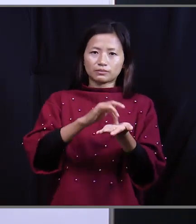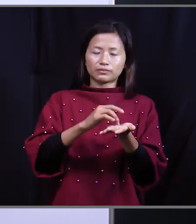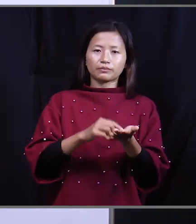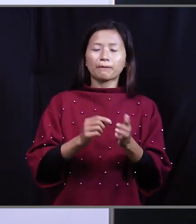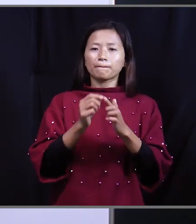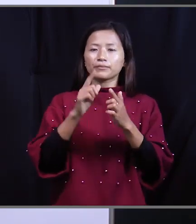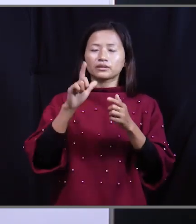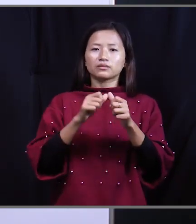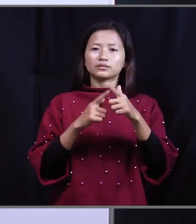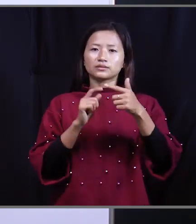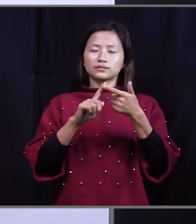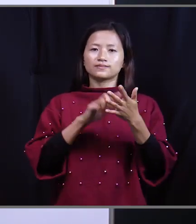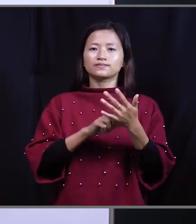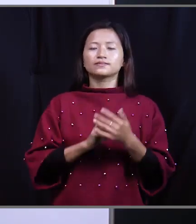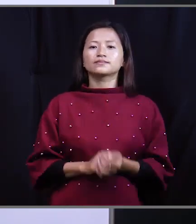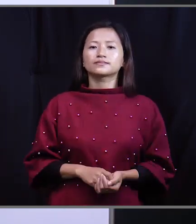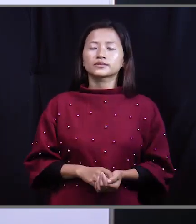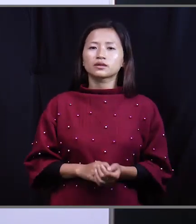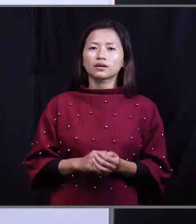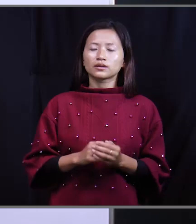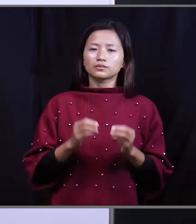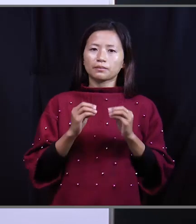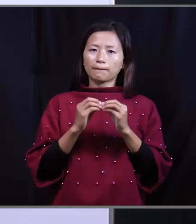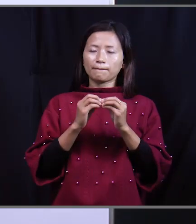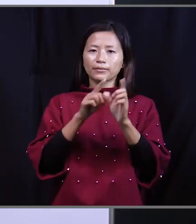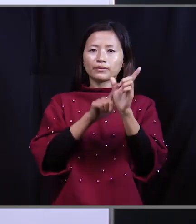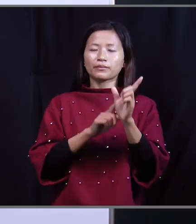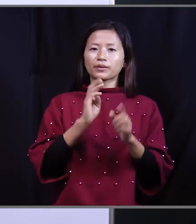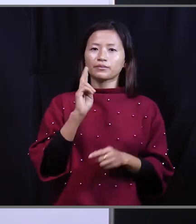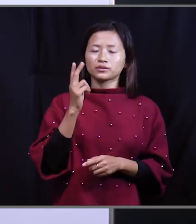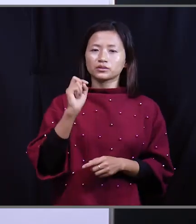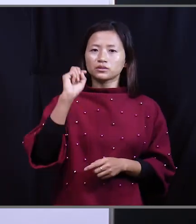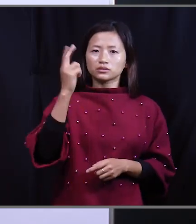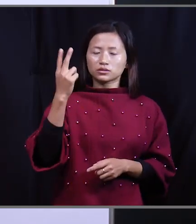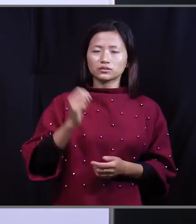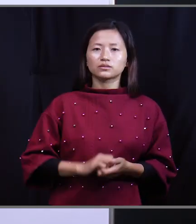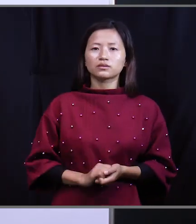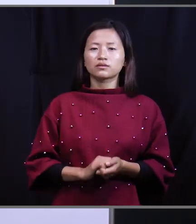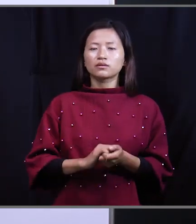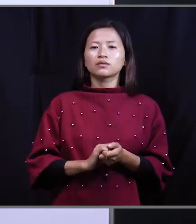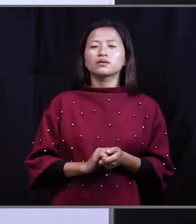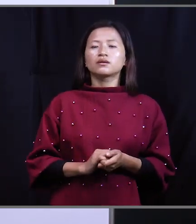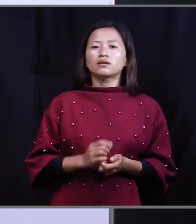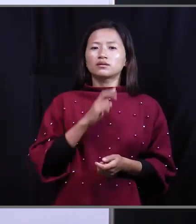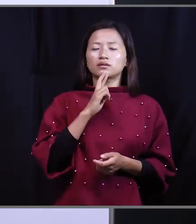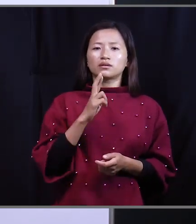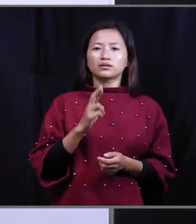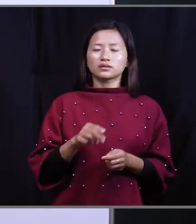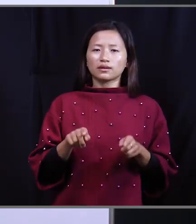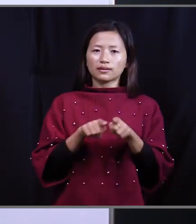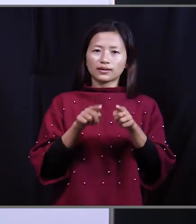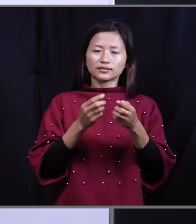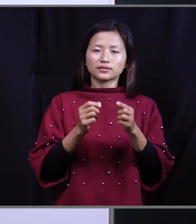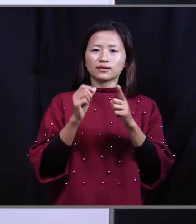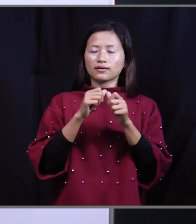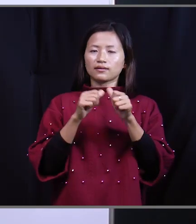this bivalent chromosome, bi means two, okay, two, there are two junctions. Bivalent chromosomes are aligned at